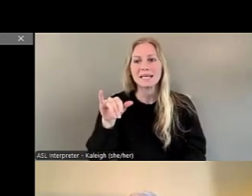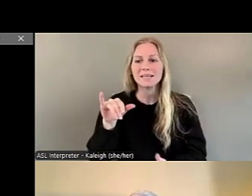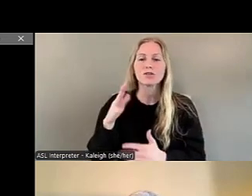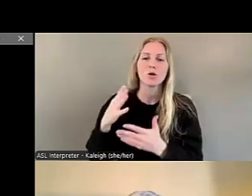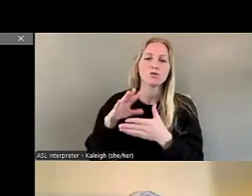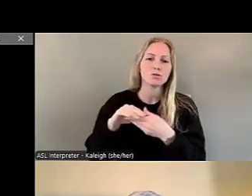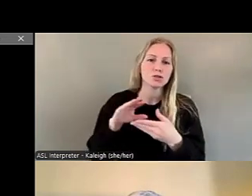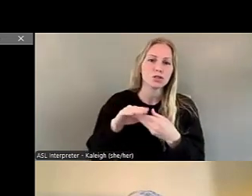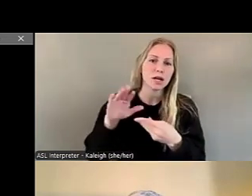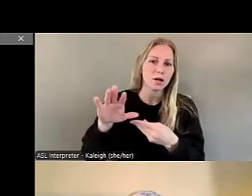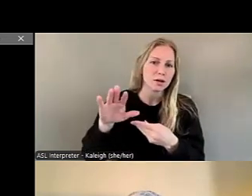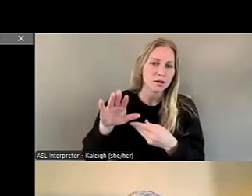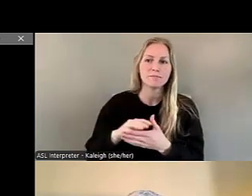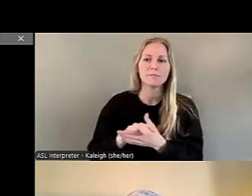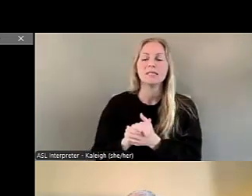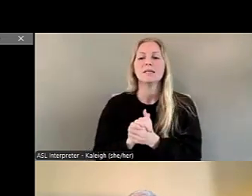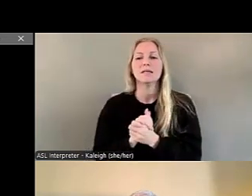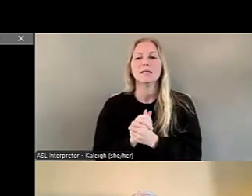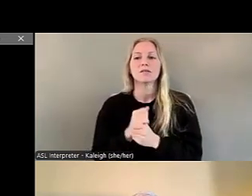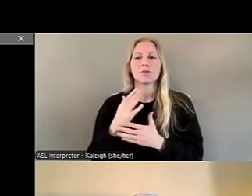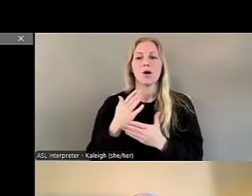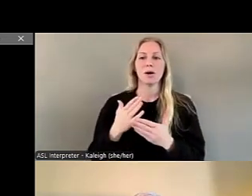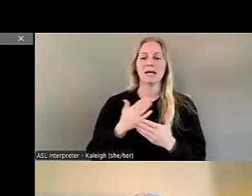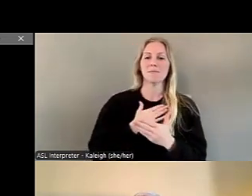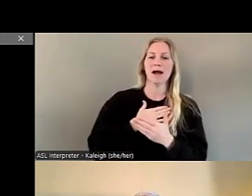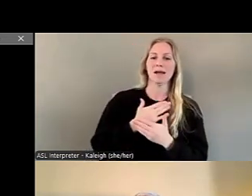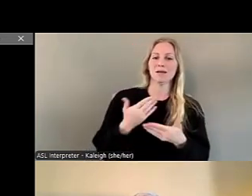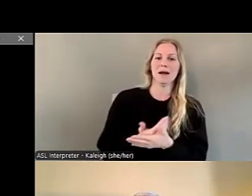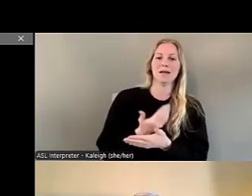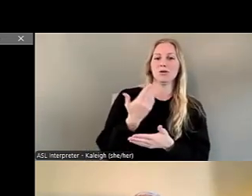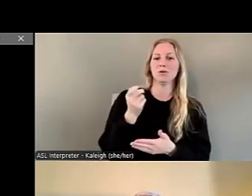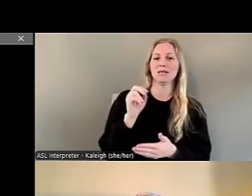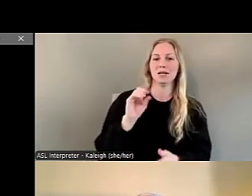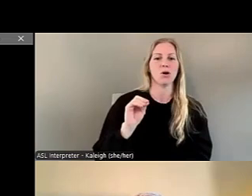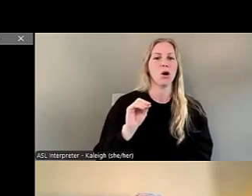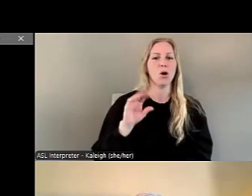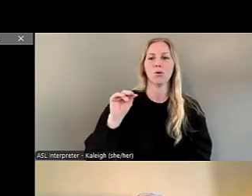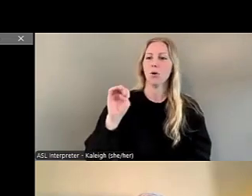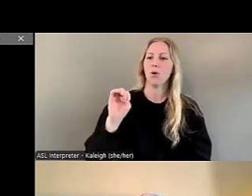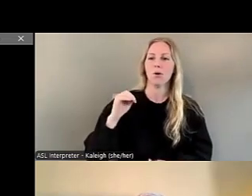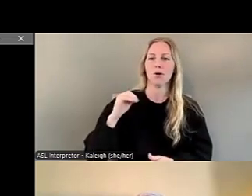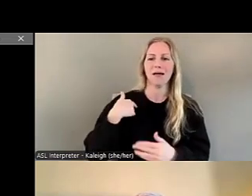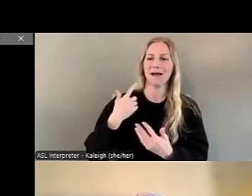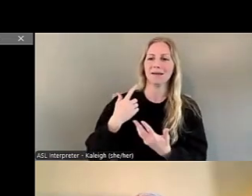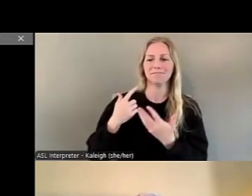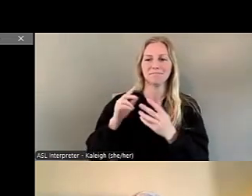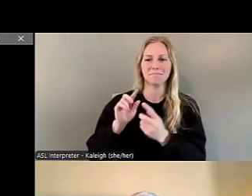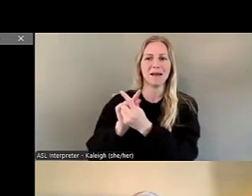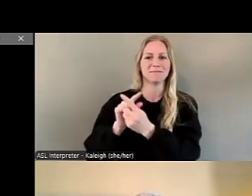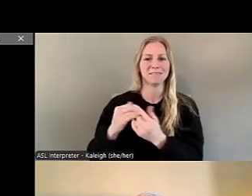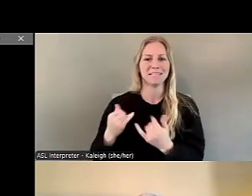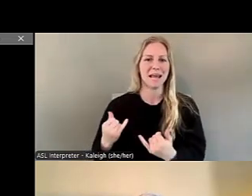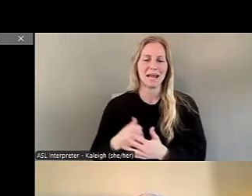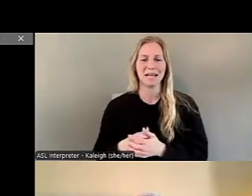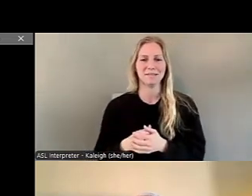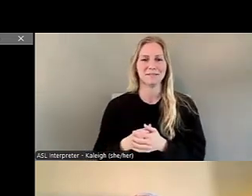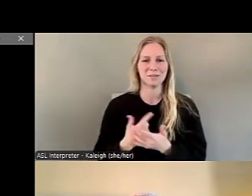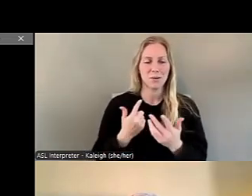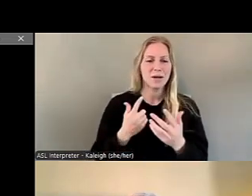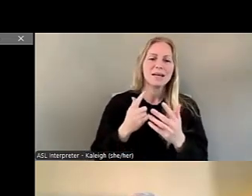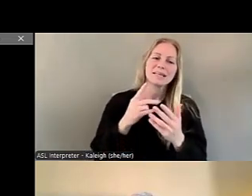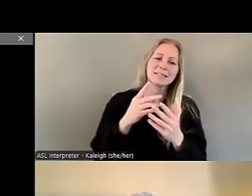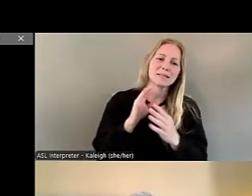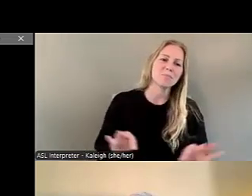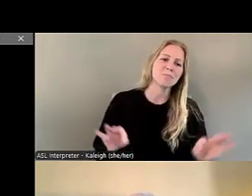and introduce us to my new hero, Cole. It's really important that we hear from parents about their experience and